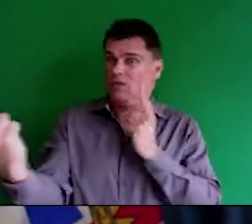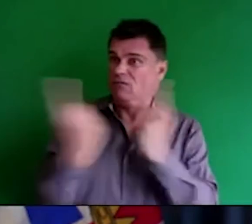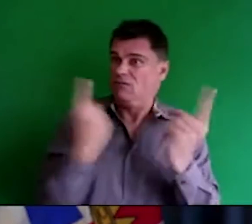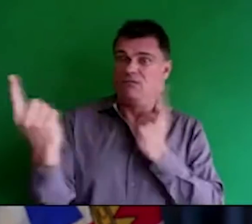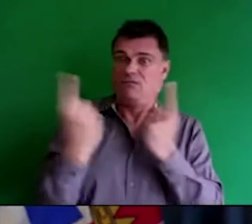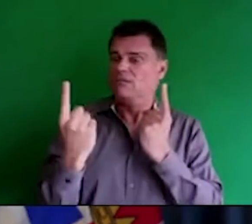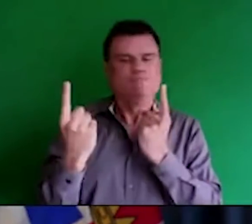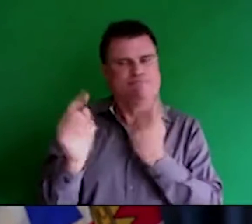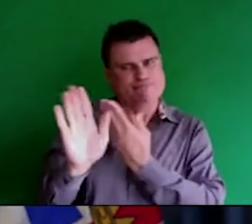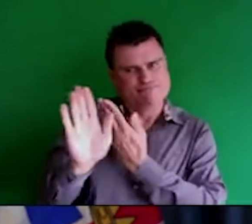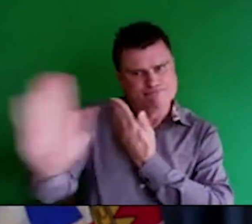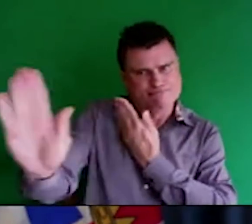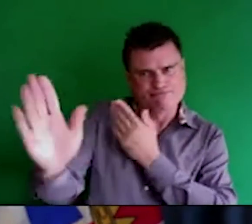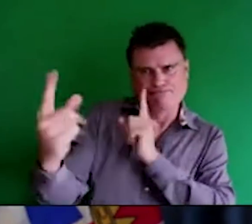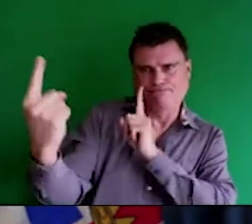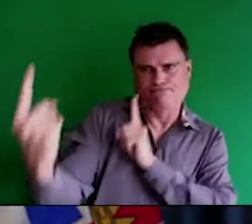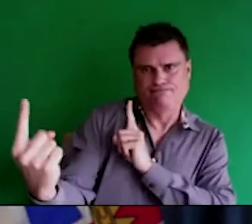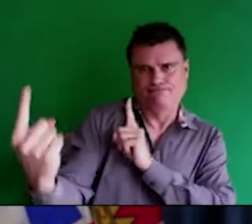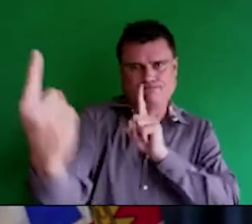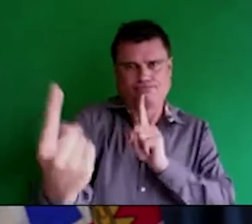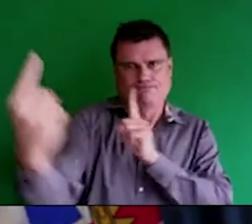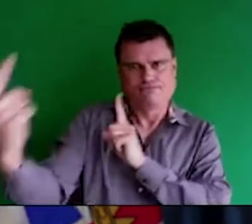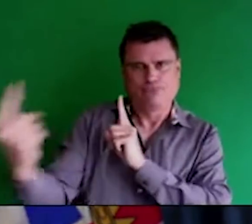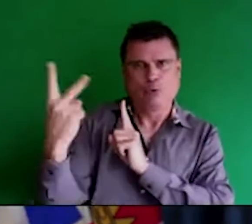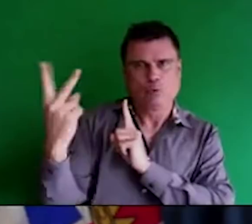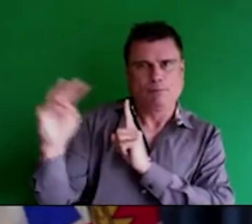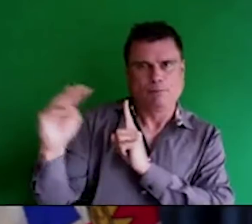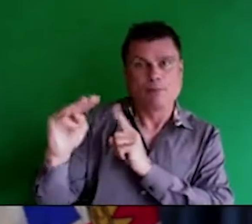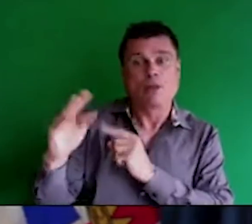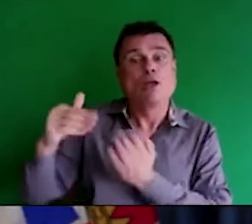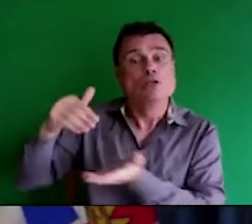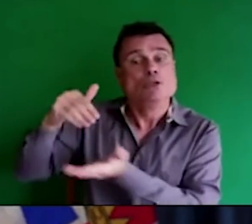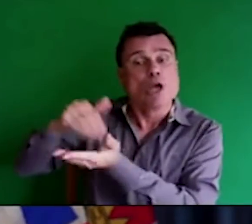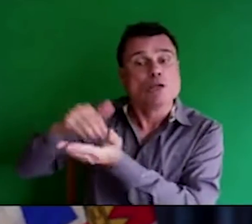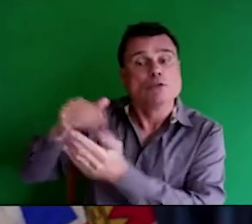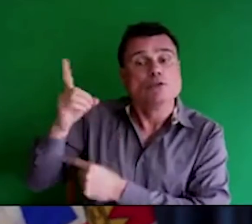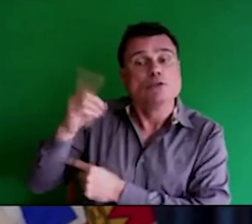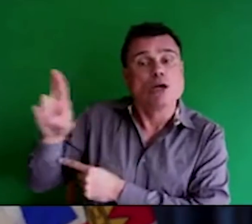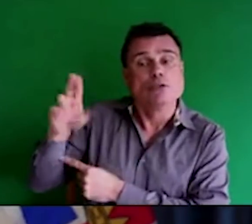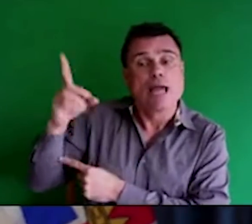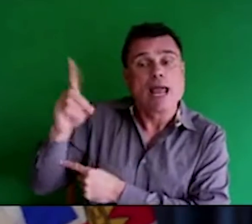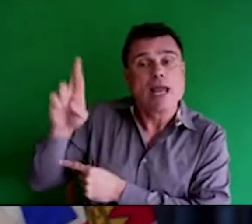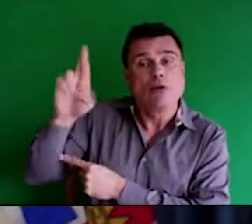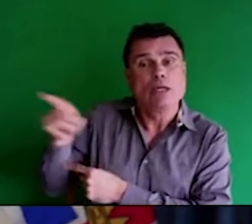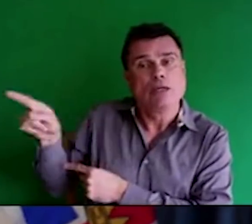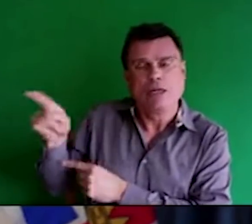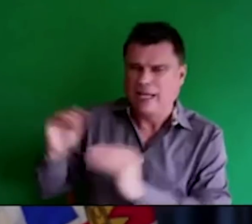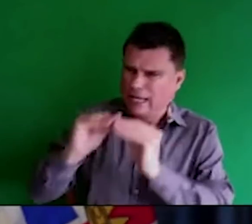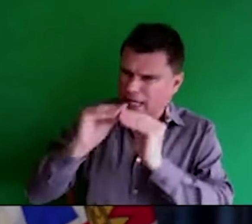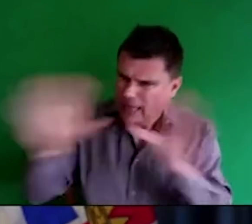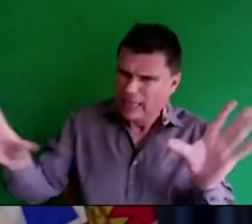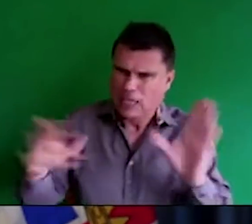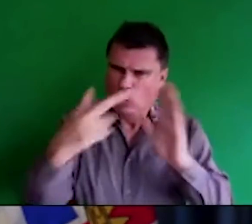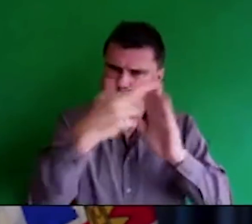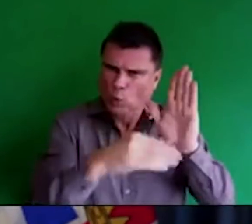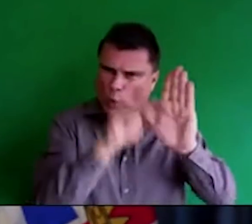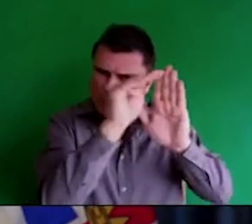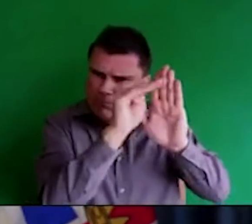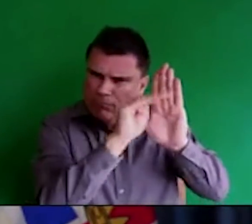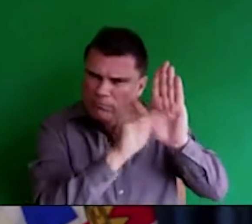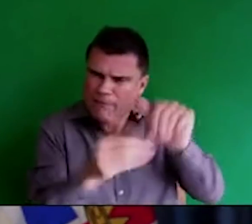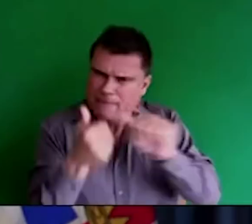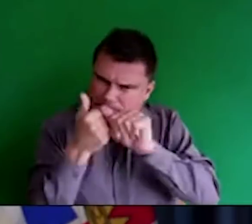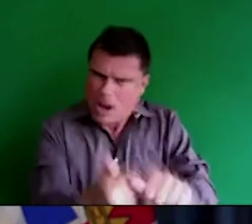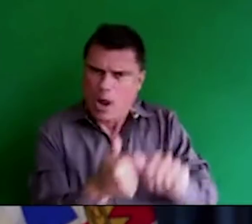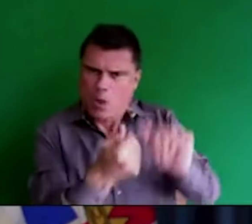abundantly clear. If we're going to get through this, we have to follow these basic directions. And with respect to workplaces, again, we